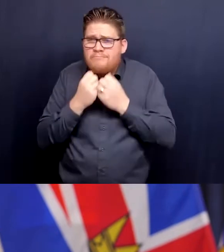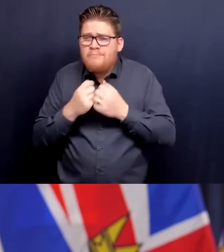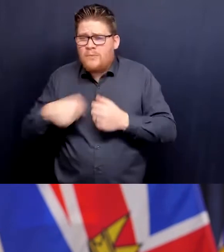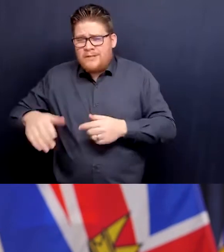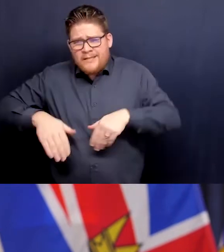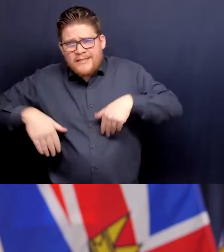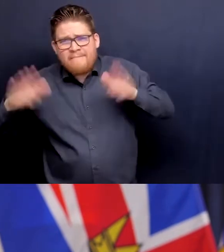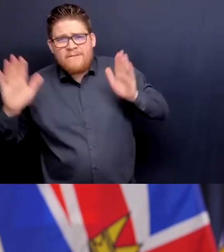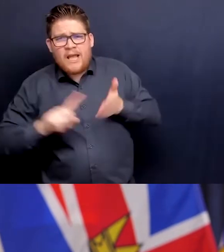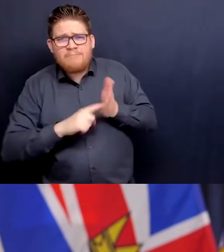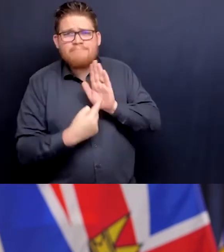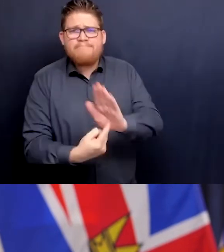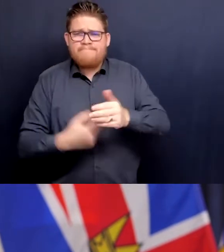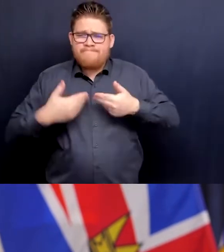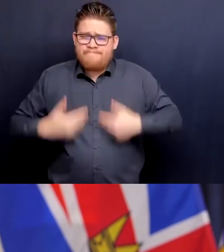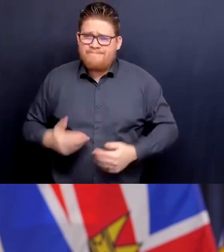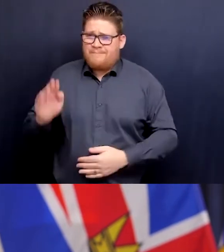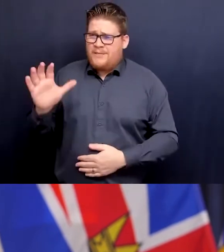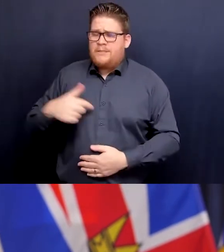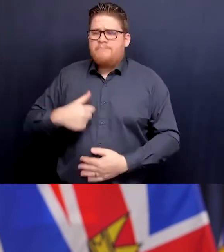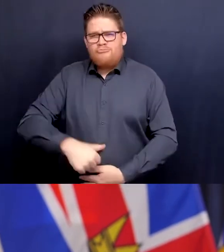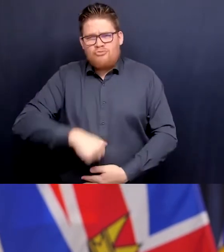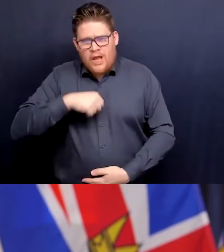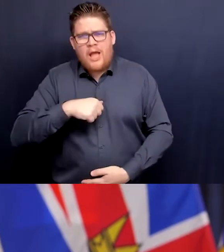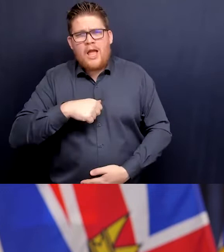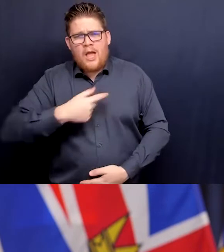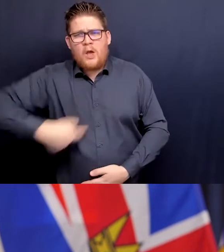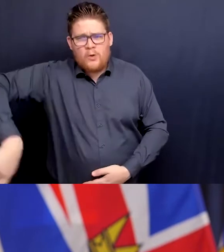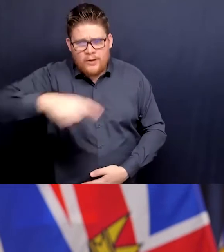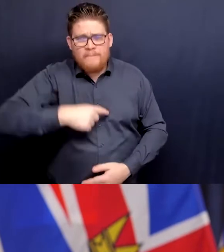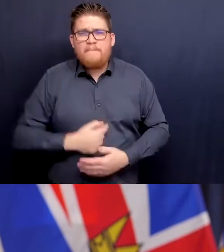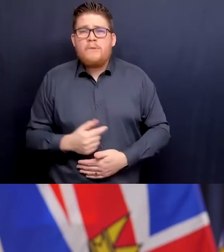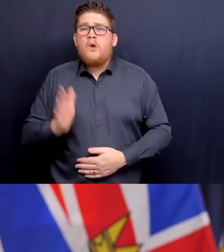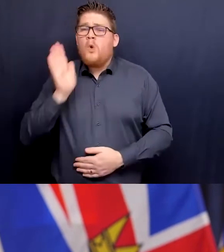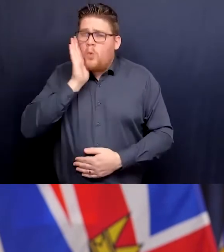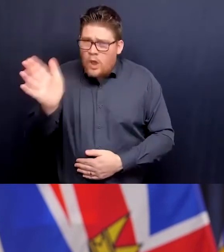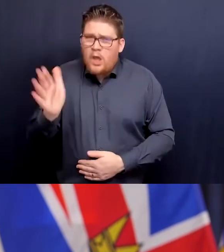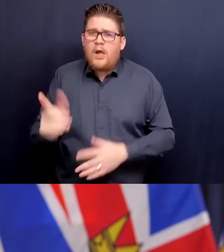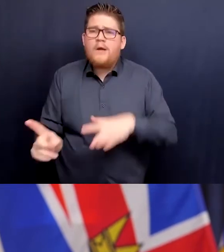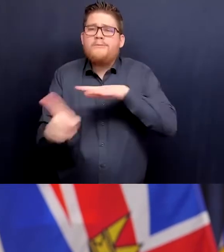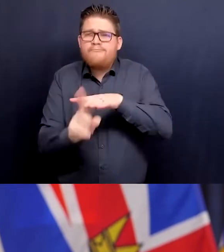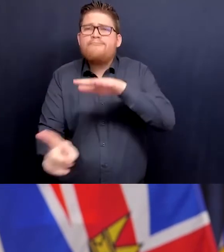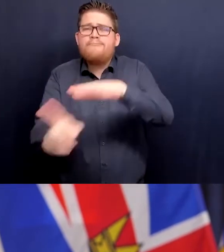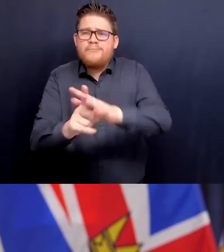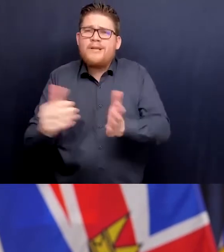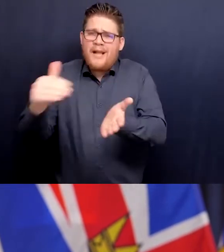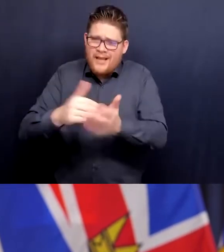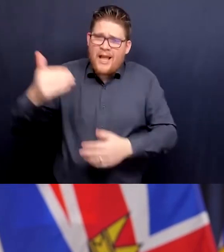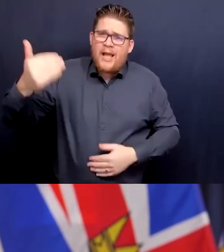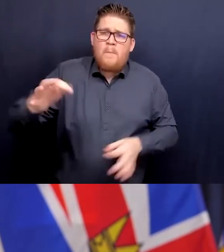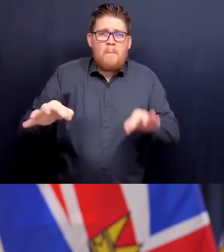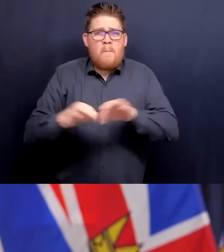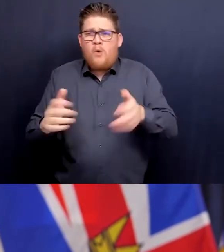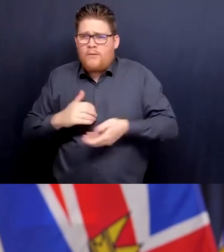There will. And I know we're prepared to stand together in these important moments, stand together and support one another.